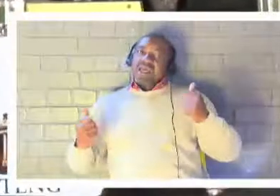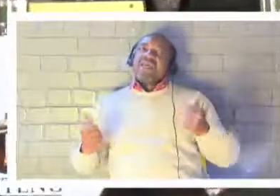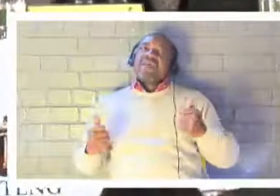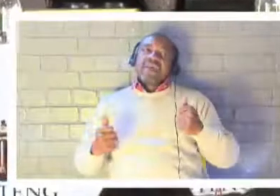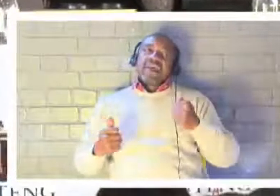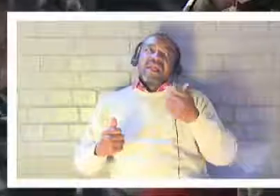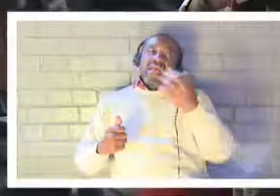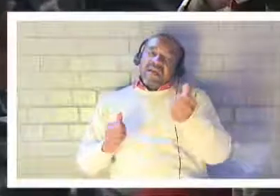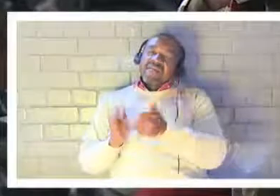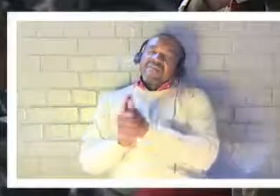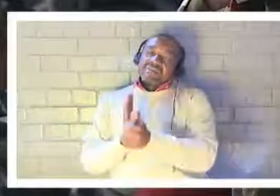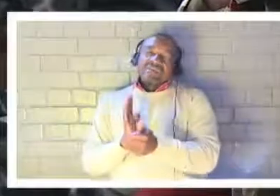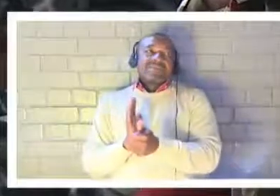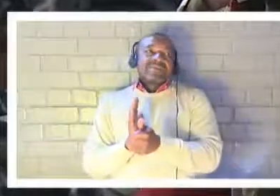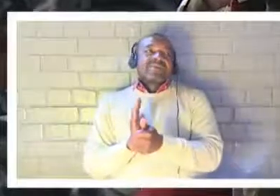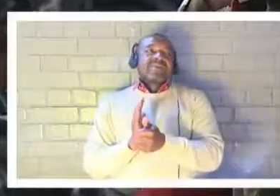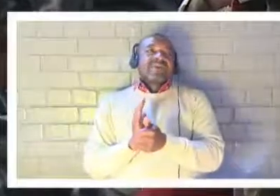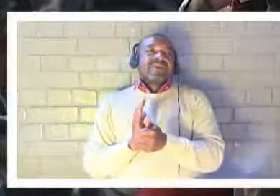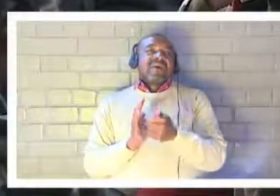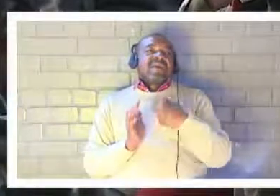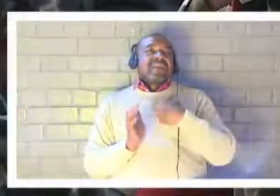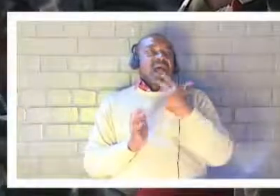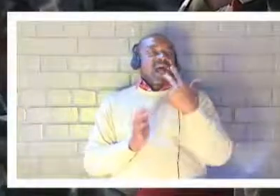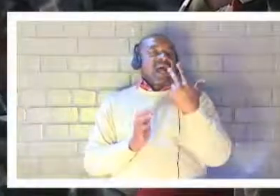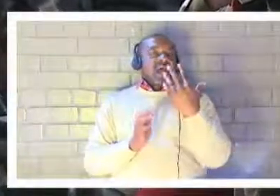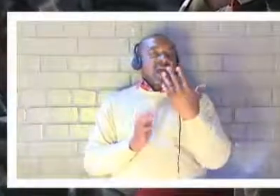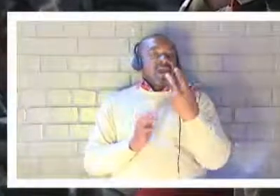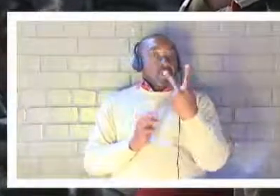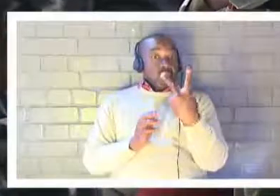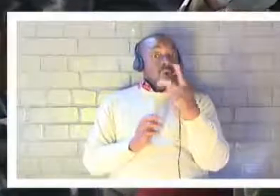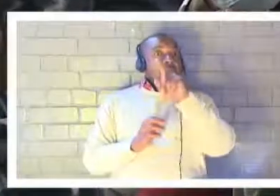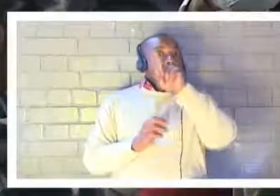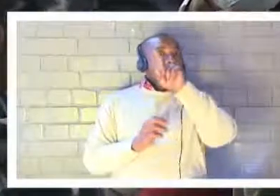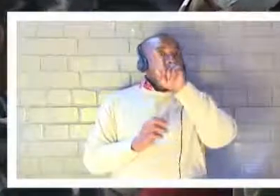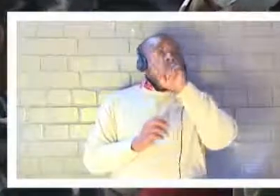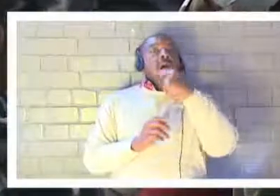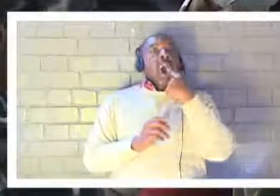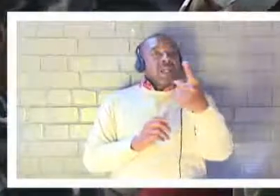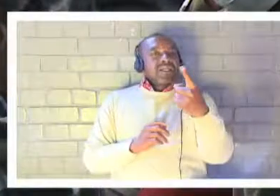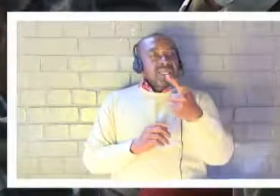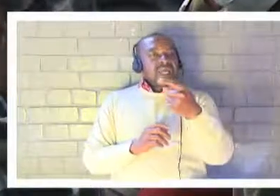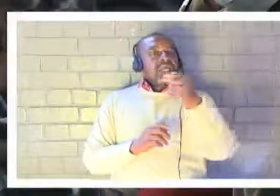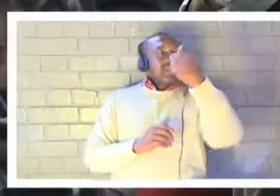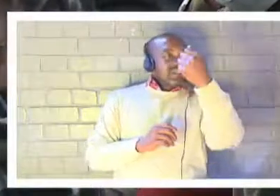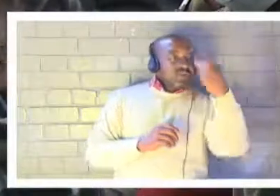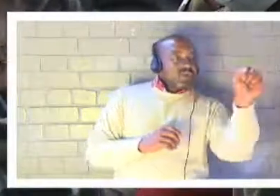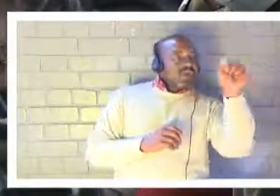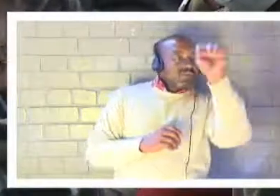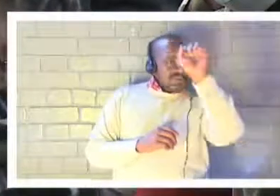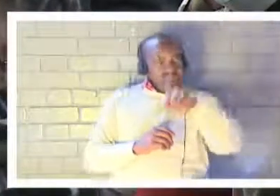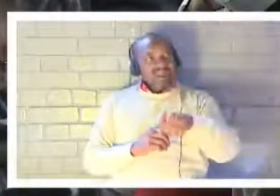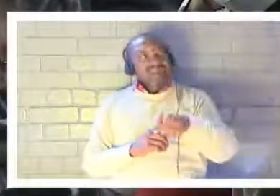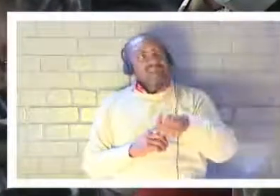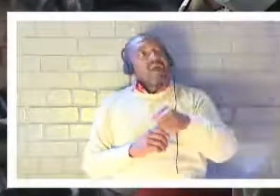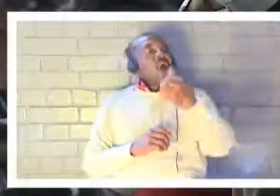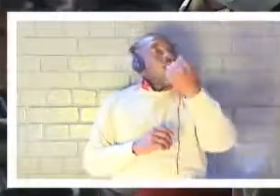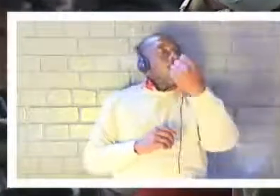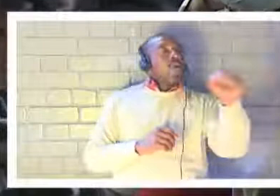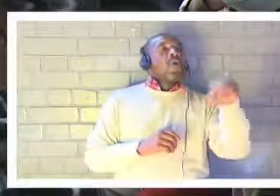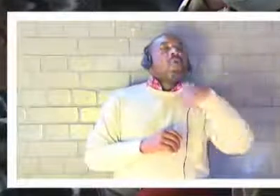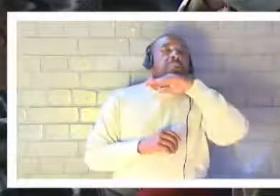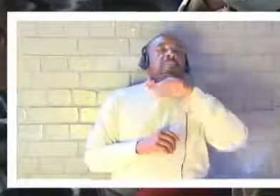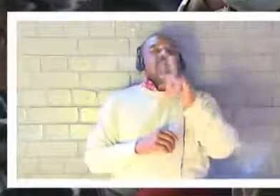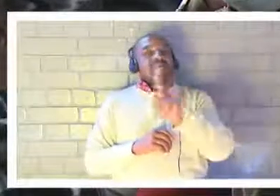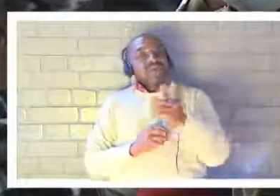a capacity, I have 2 answers, which is no and yes. No, it